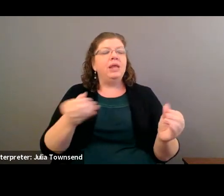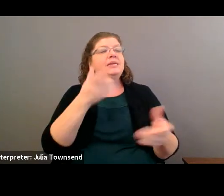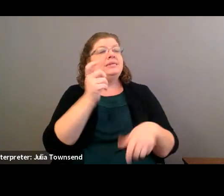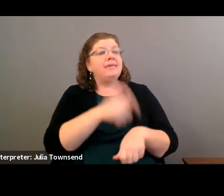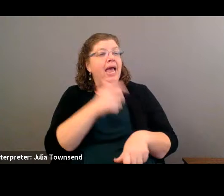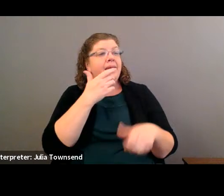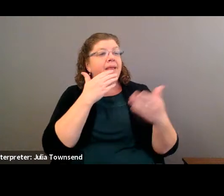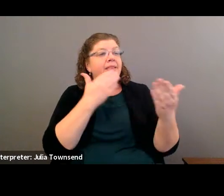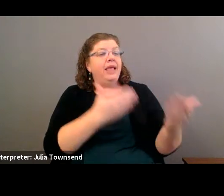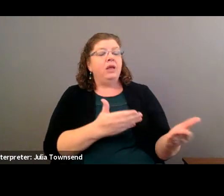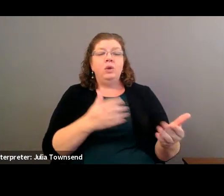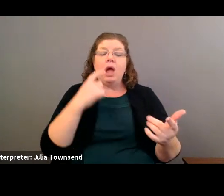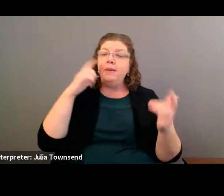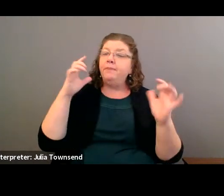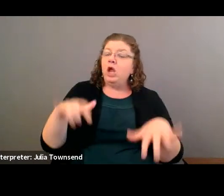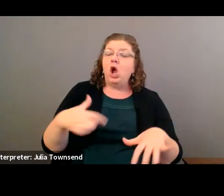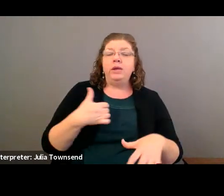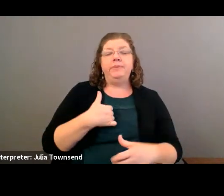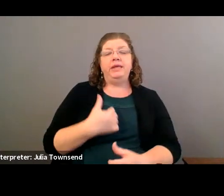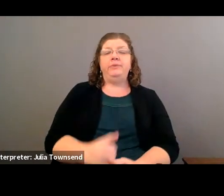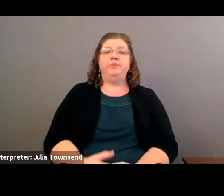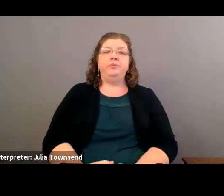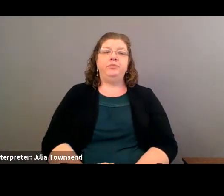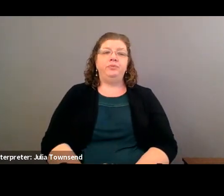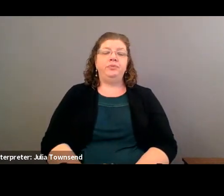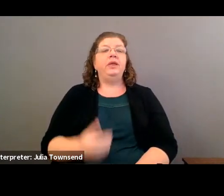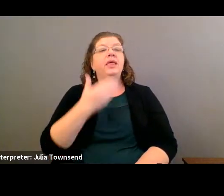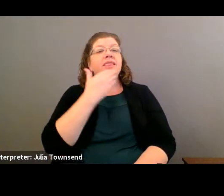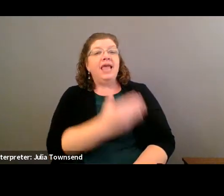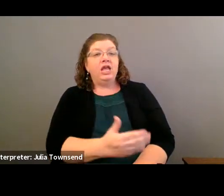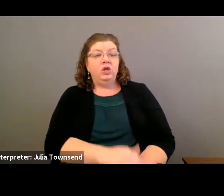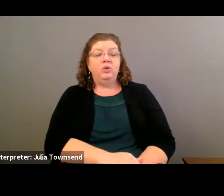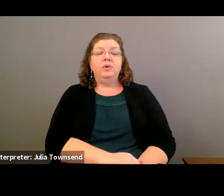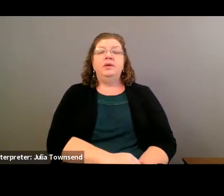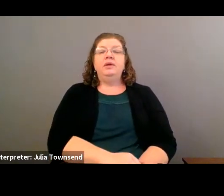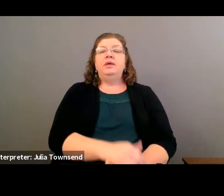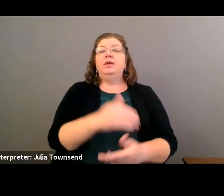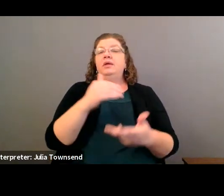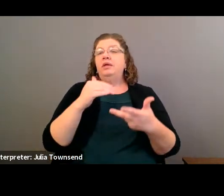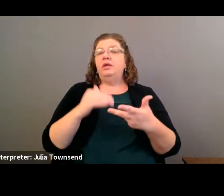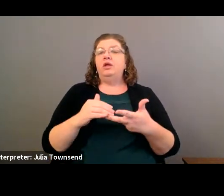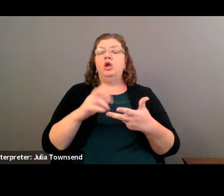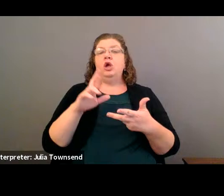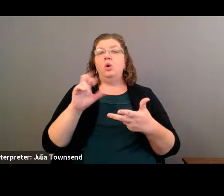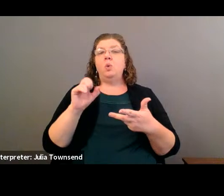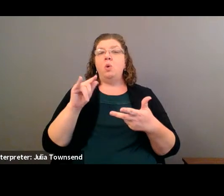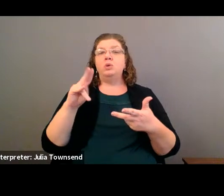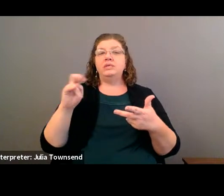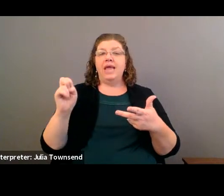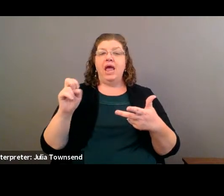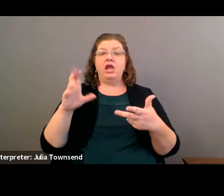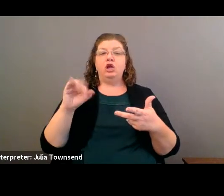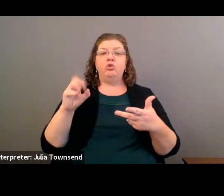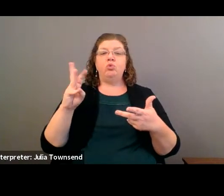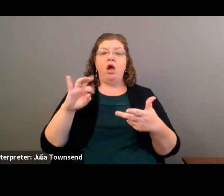is beyond me. Thank you. Next, we have Roseanne Crawford.